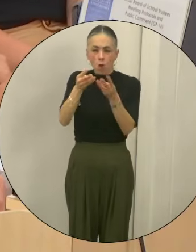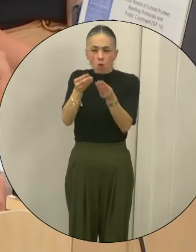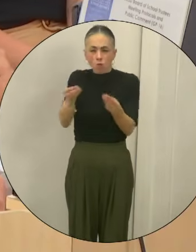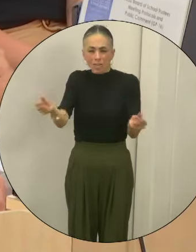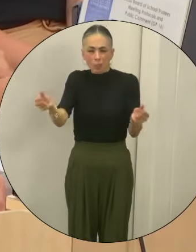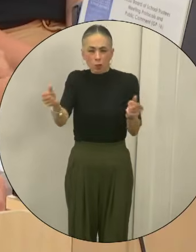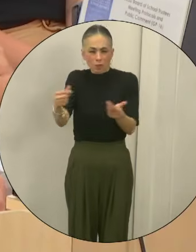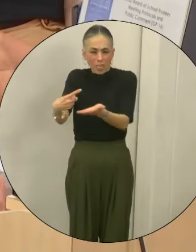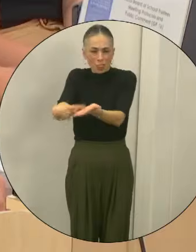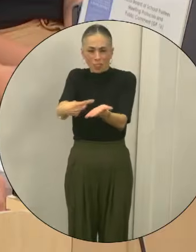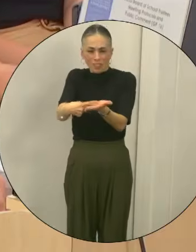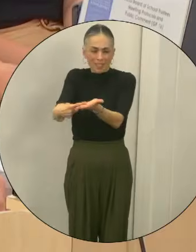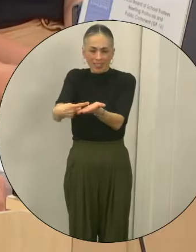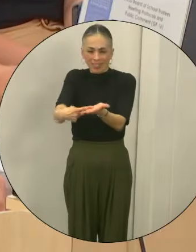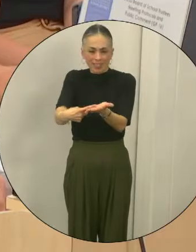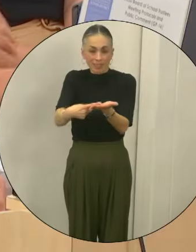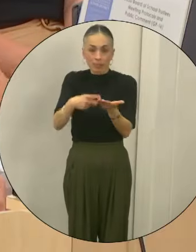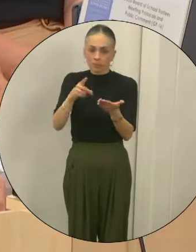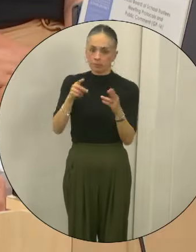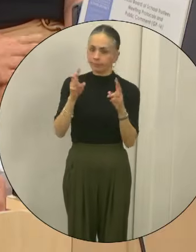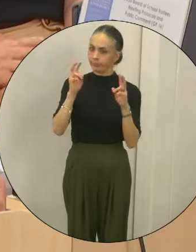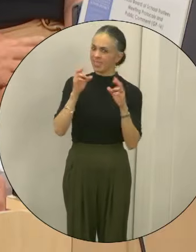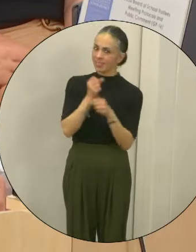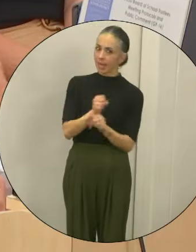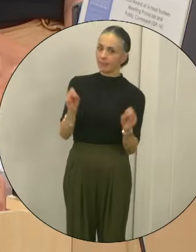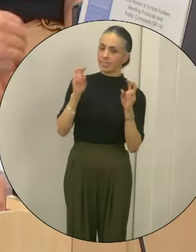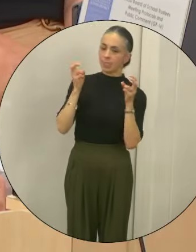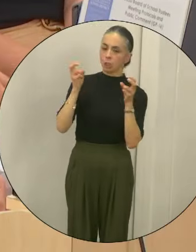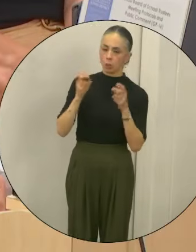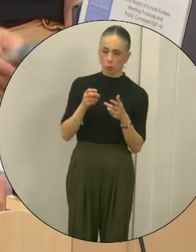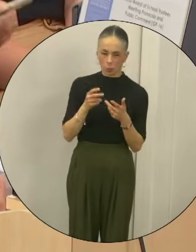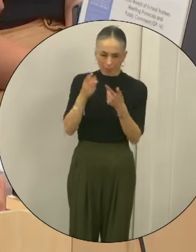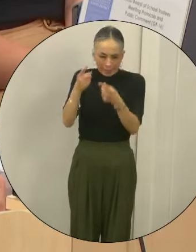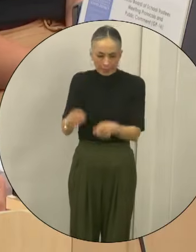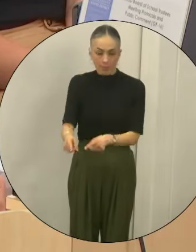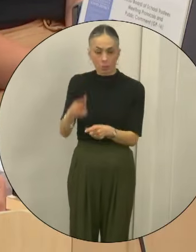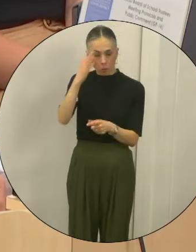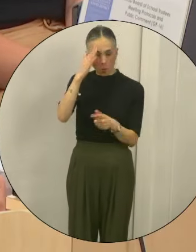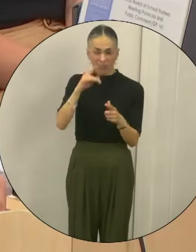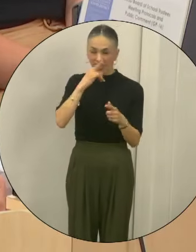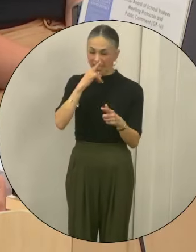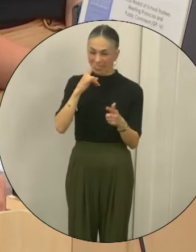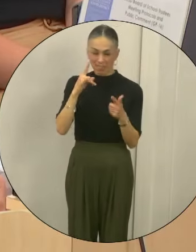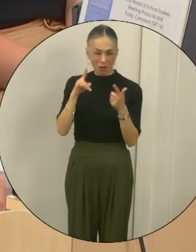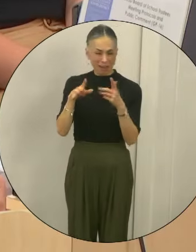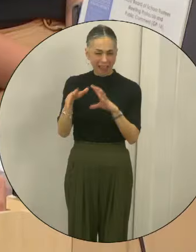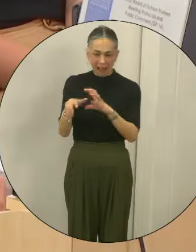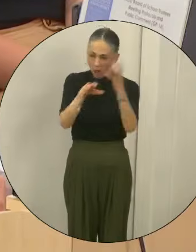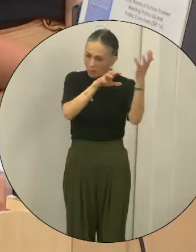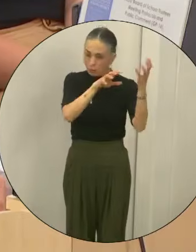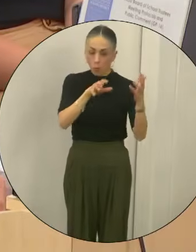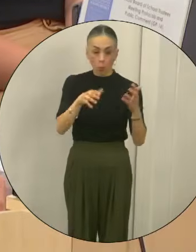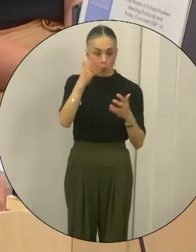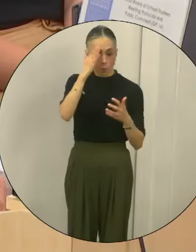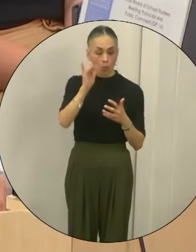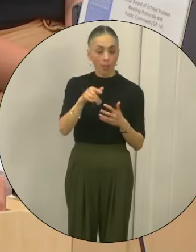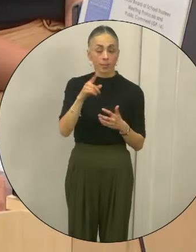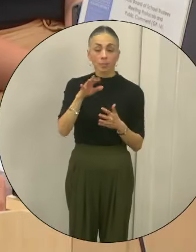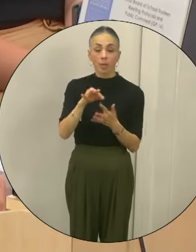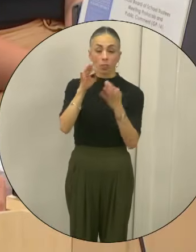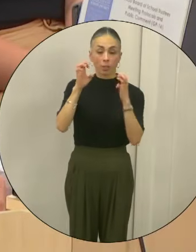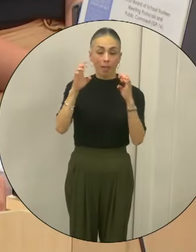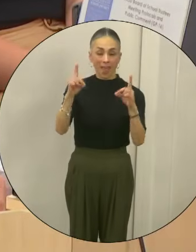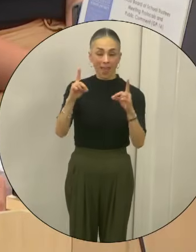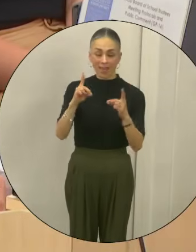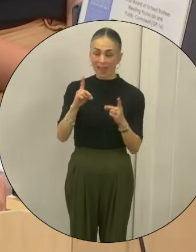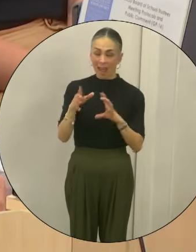was? Incidents, safety issues. You guys know what's going on. The kids are out of control. You know this. You know the special education's